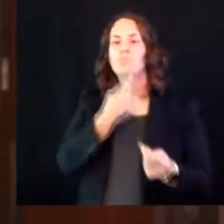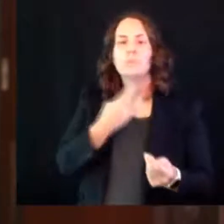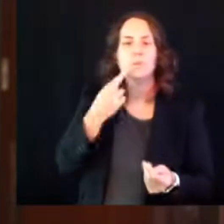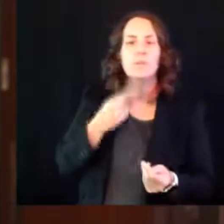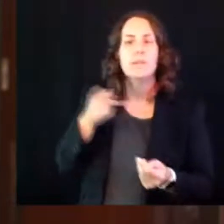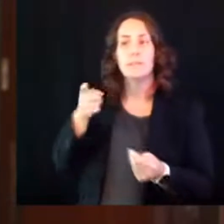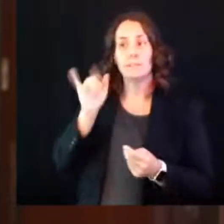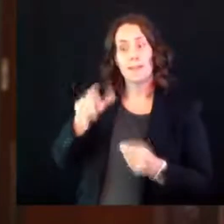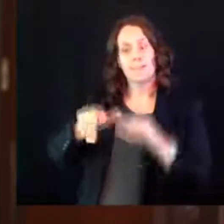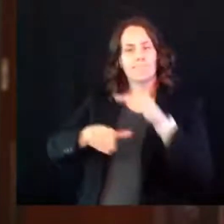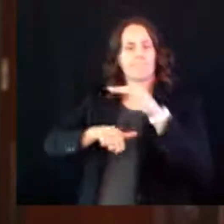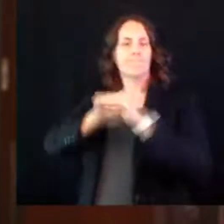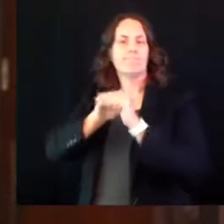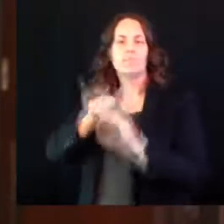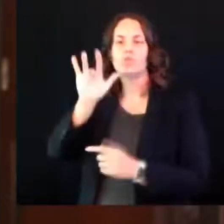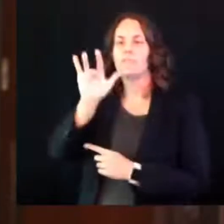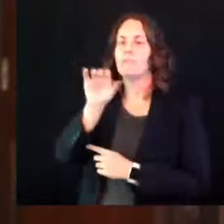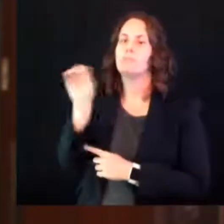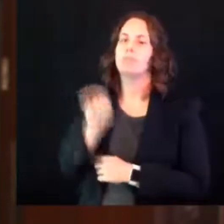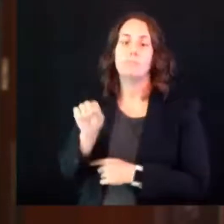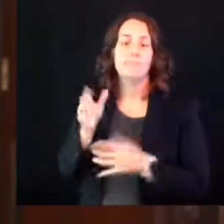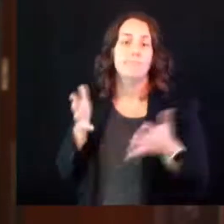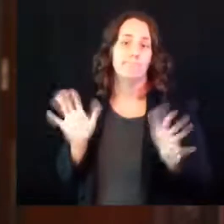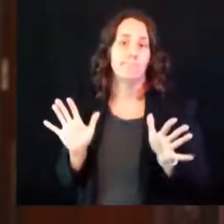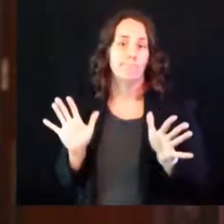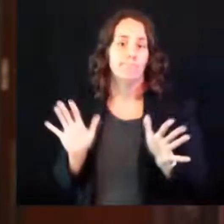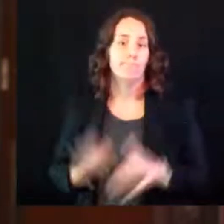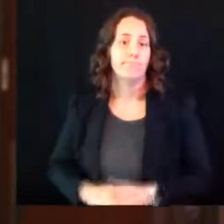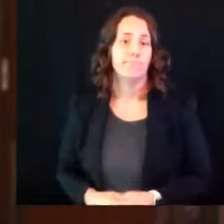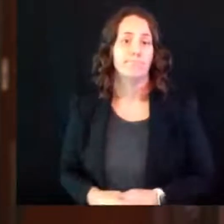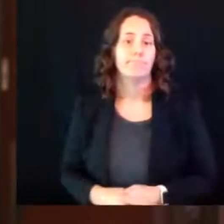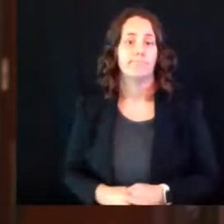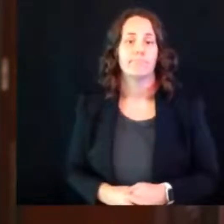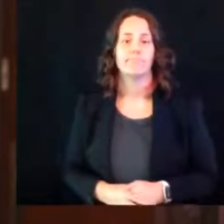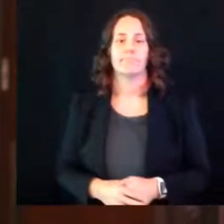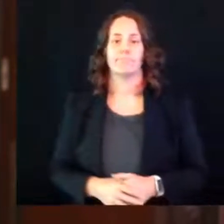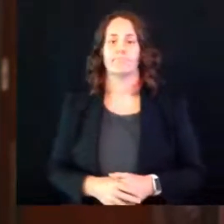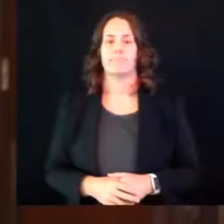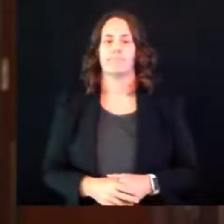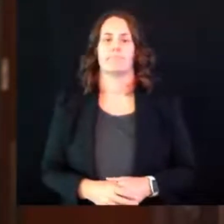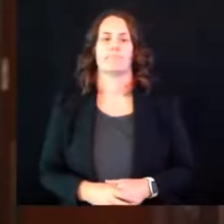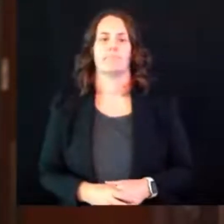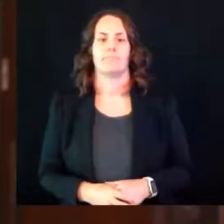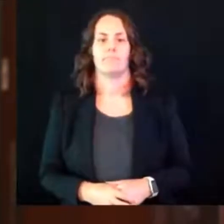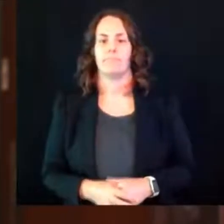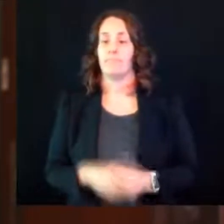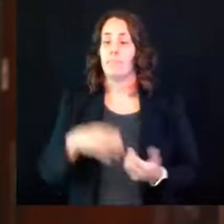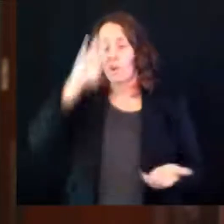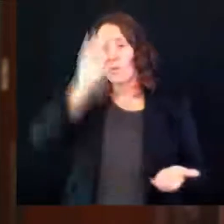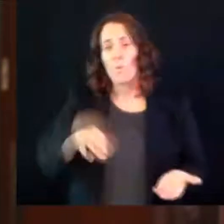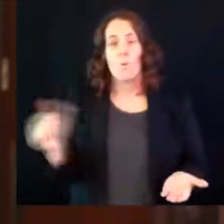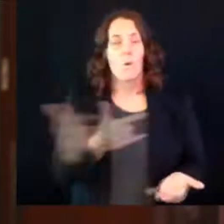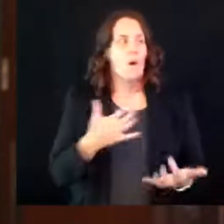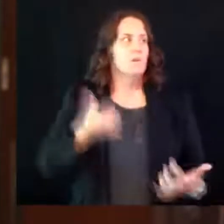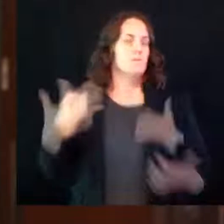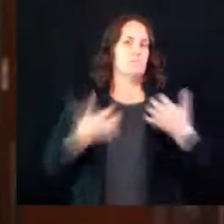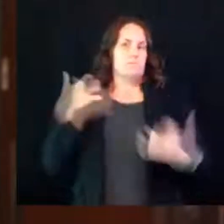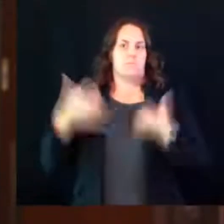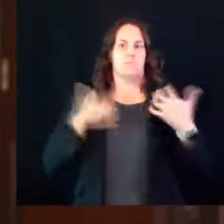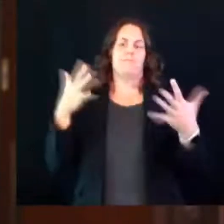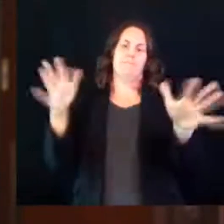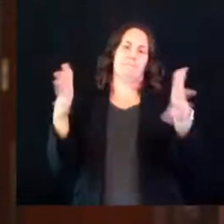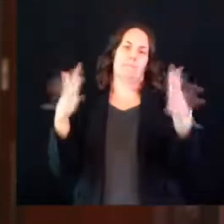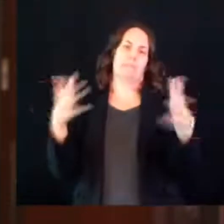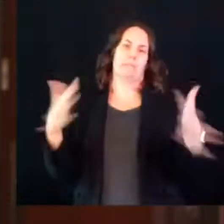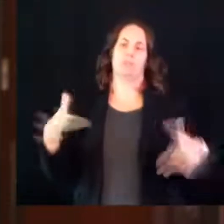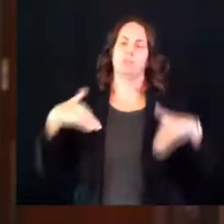Wisconsin way of life. You and me both. But at the end of the day, whether we like it or not, we have to change the course of